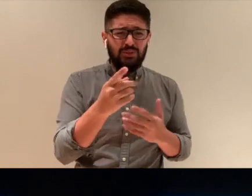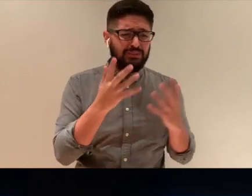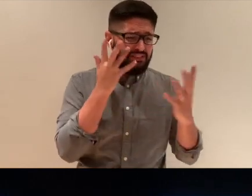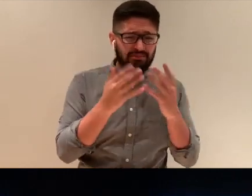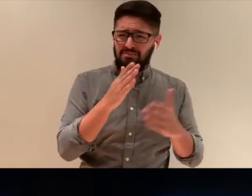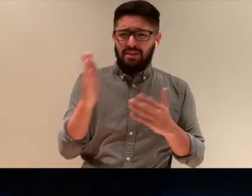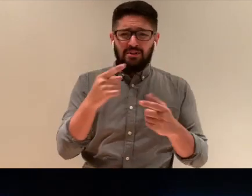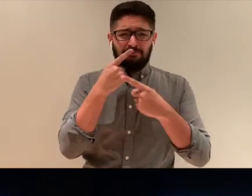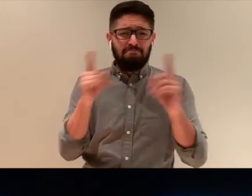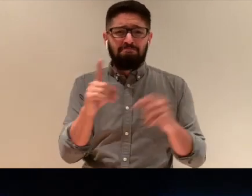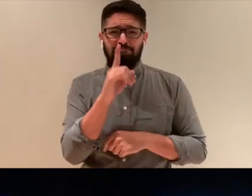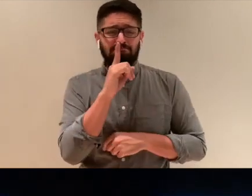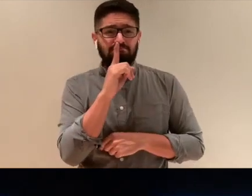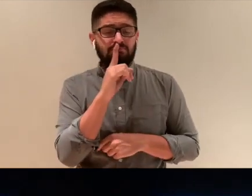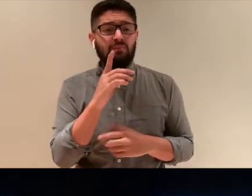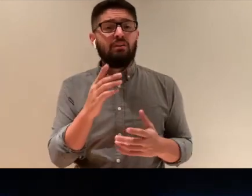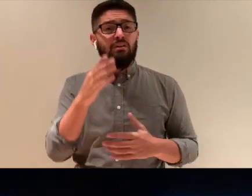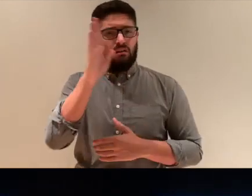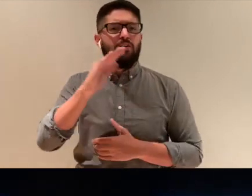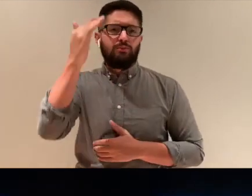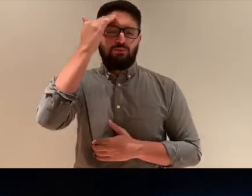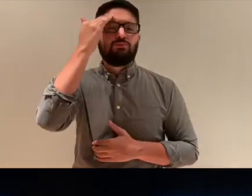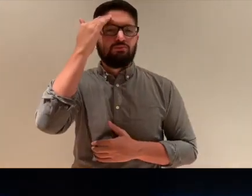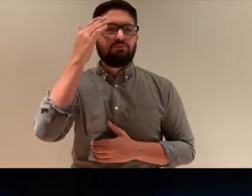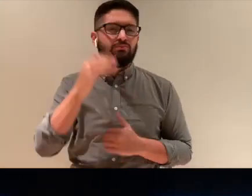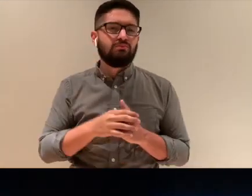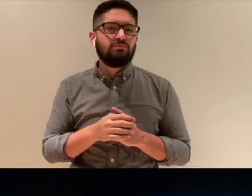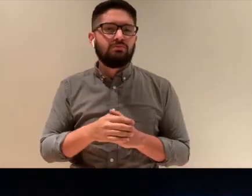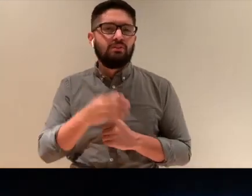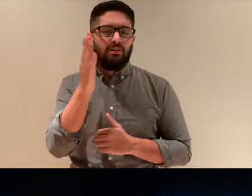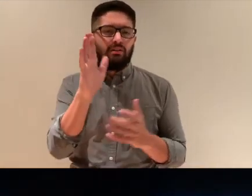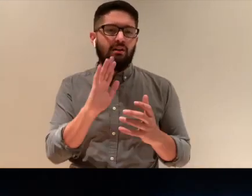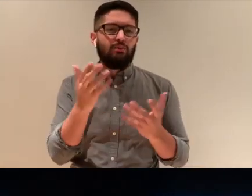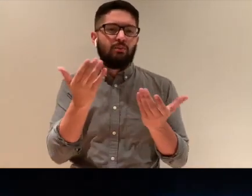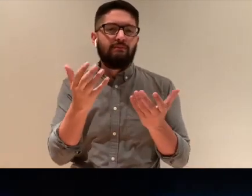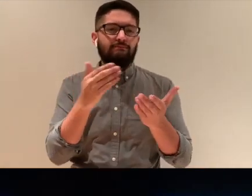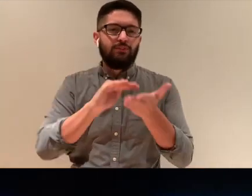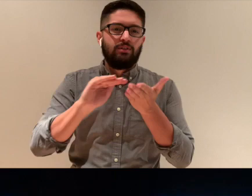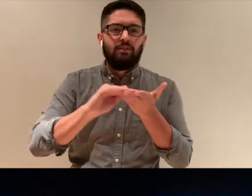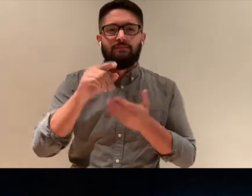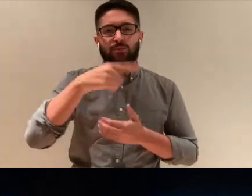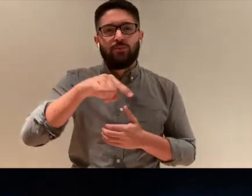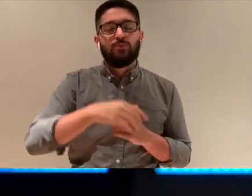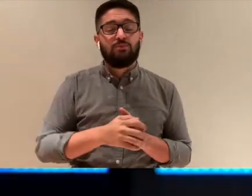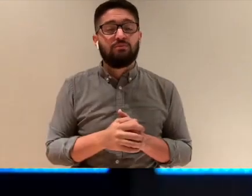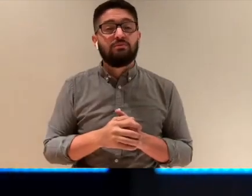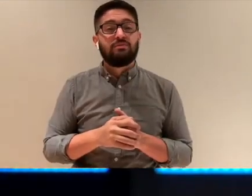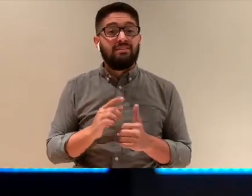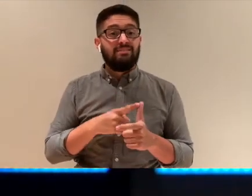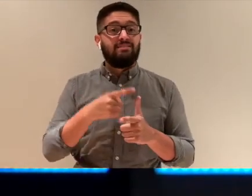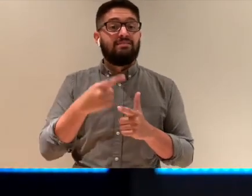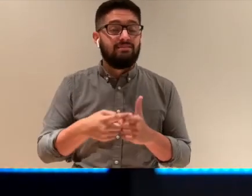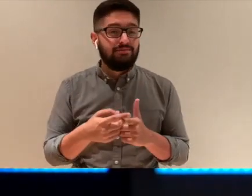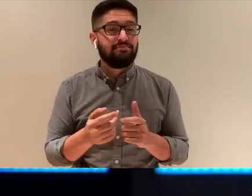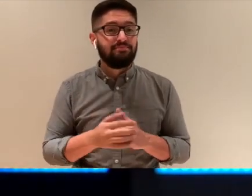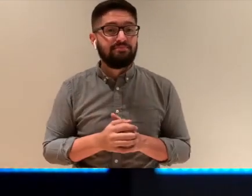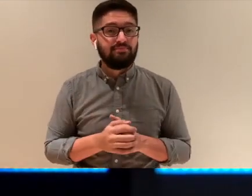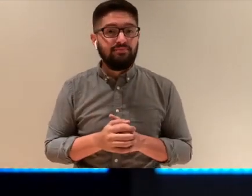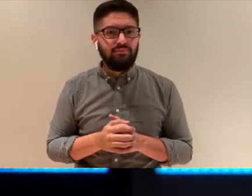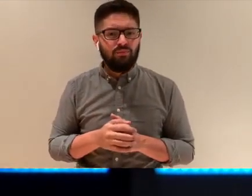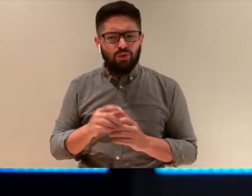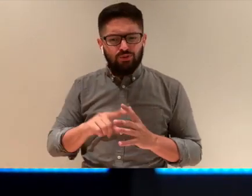ashamed of that you've never shared with a soul. Listen, God knows them, and he wants to forgive you those sins. Then he